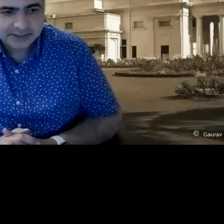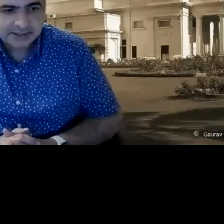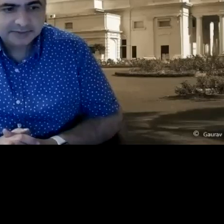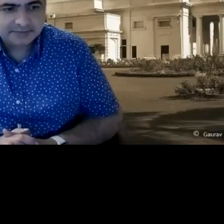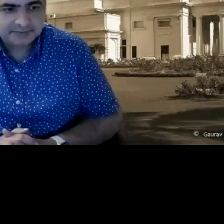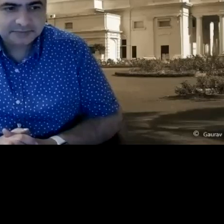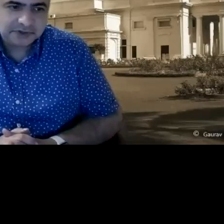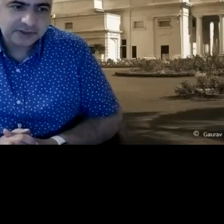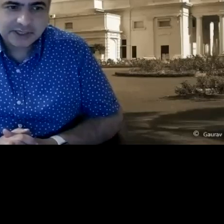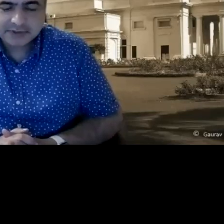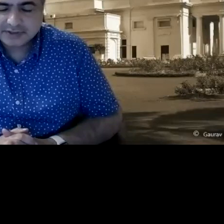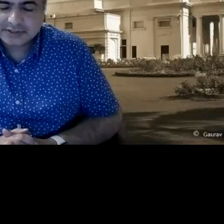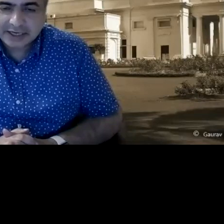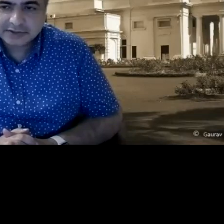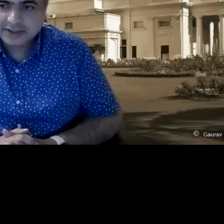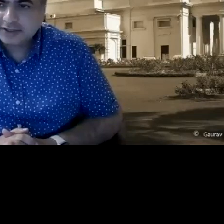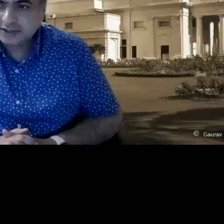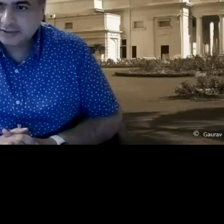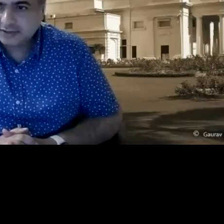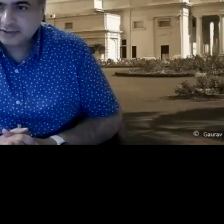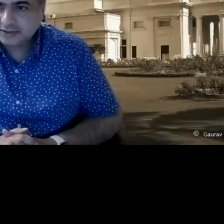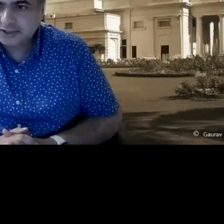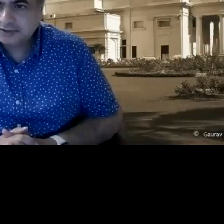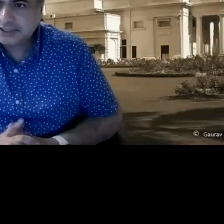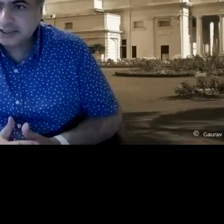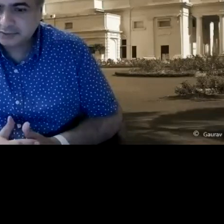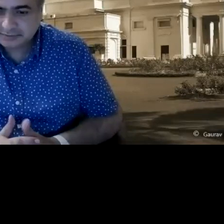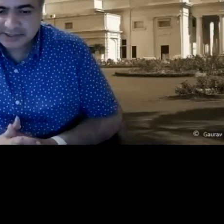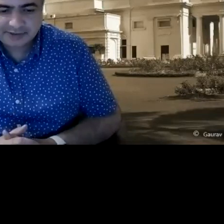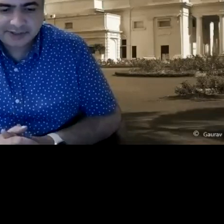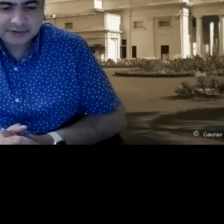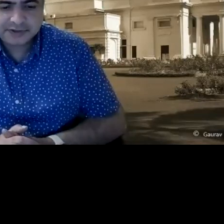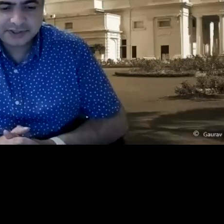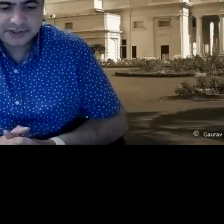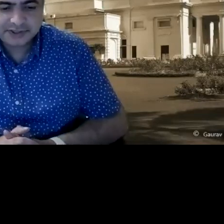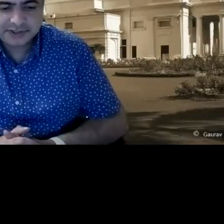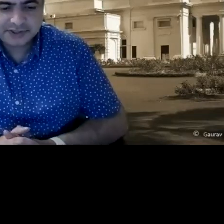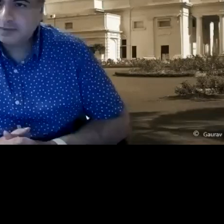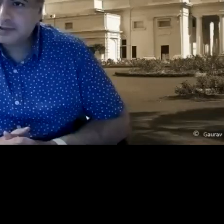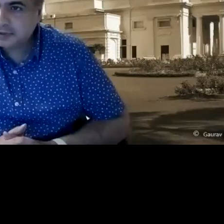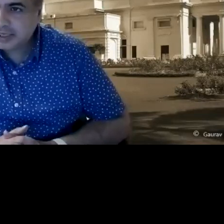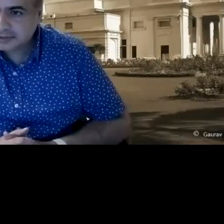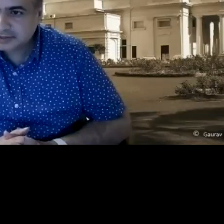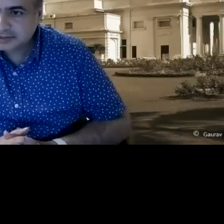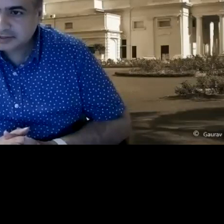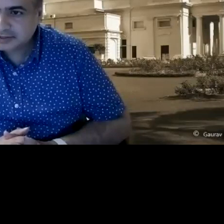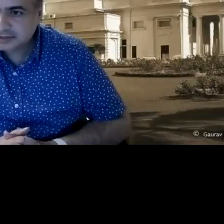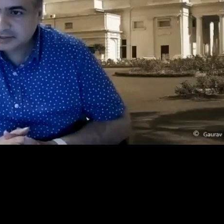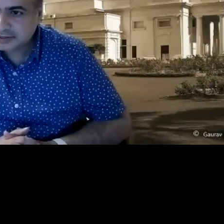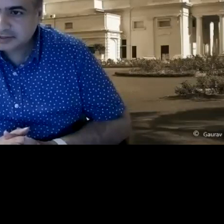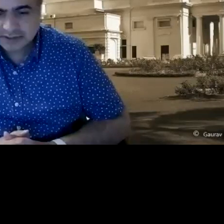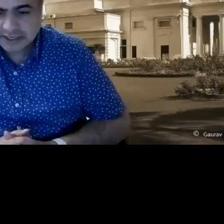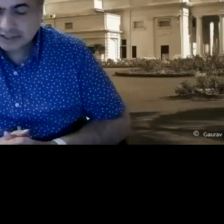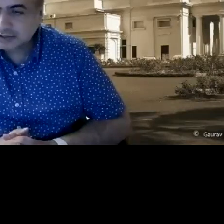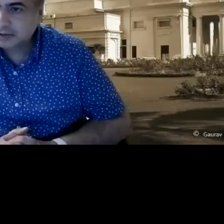minutes because I was actually in another meeting which I myself had to chair, was on accessibility